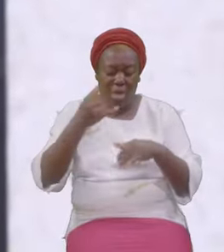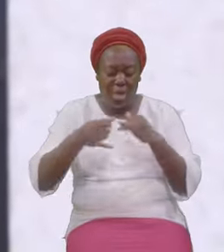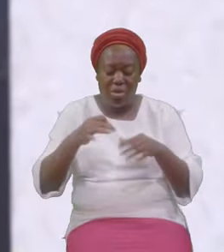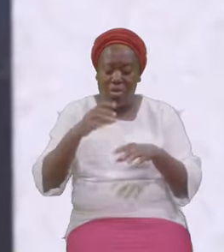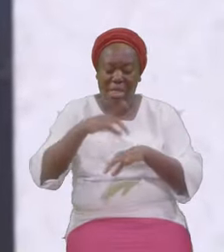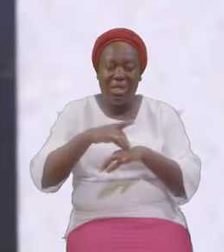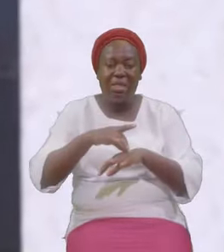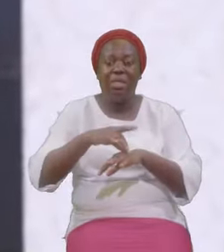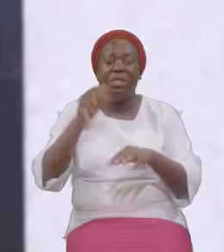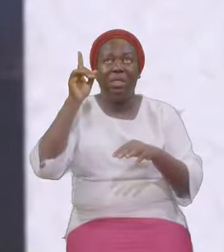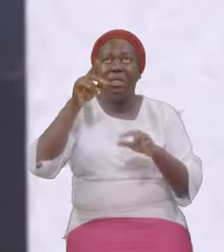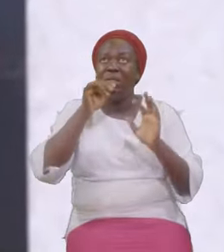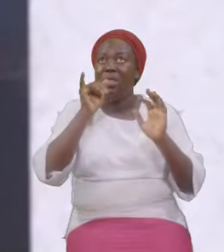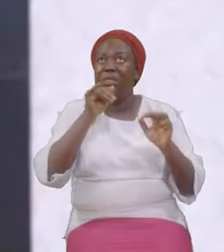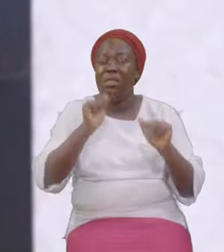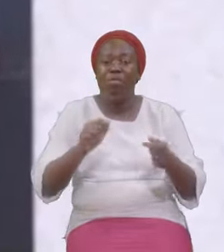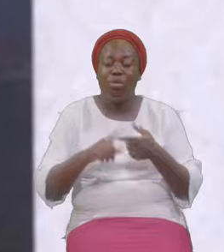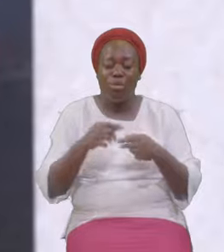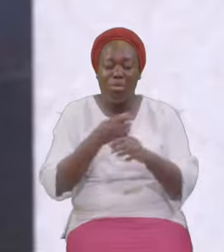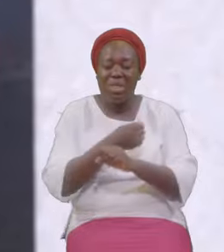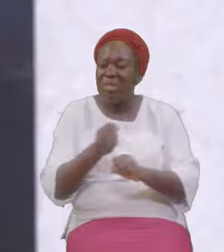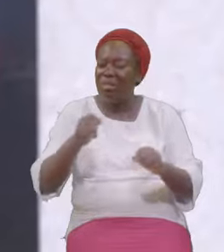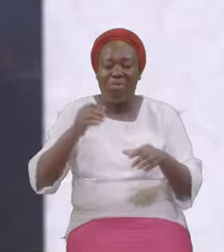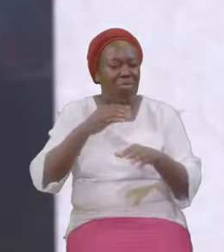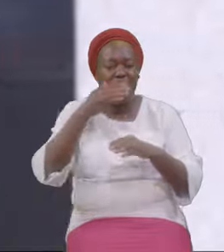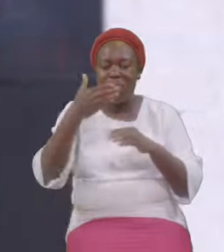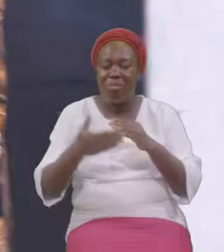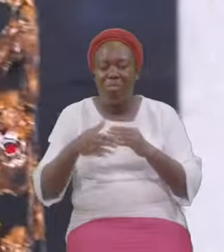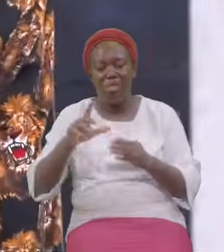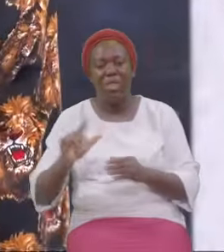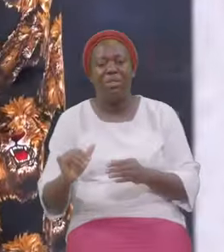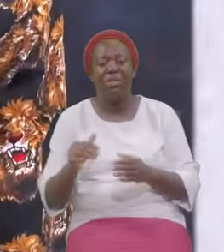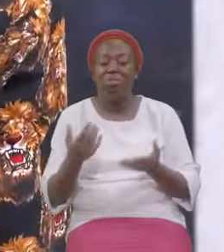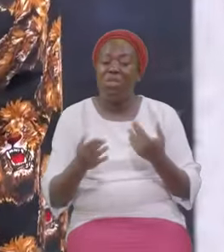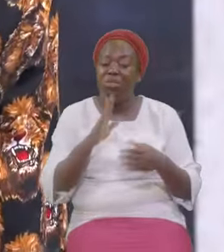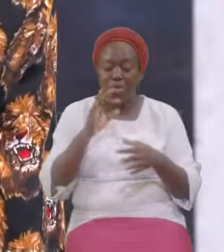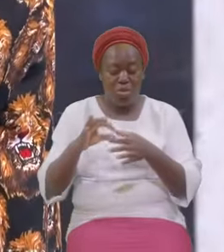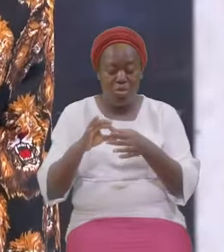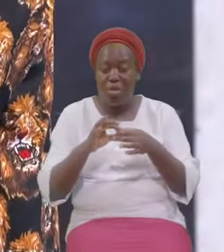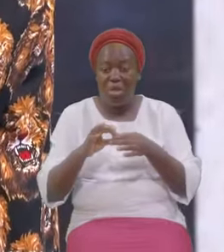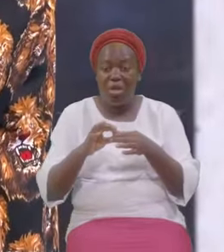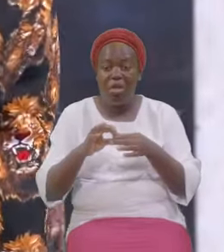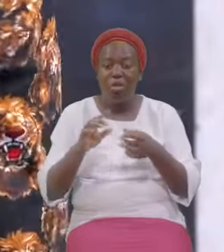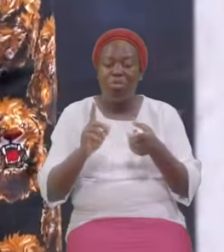to save to the uttermost. Maybe you belong to an untouchable